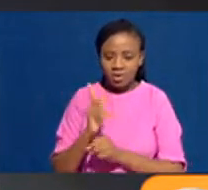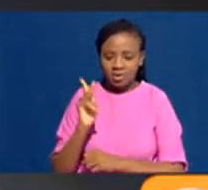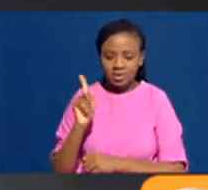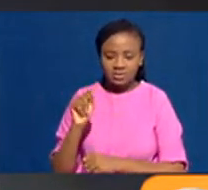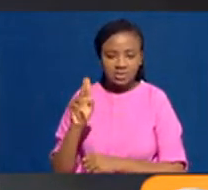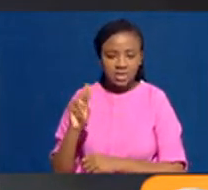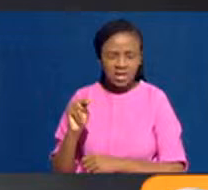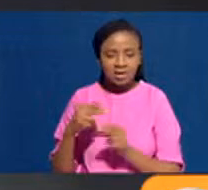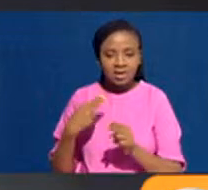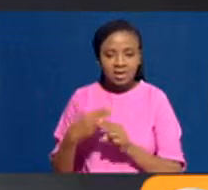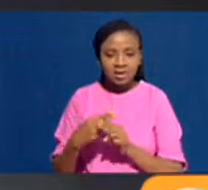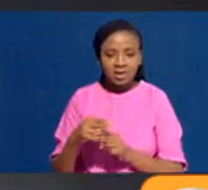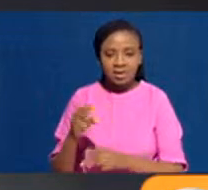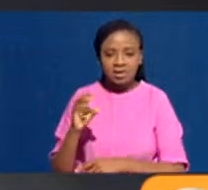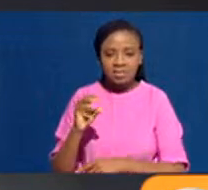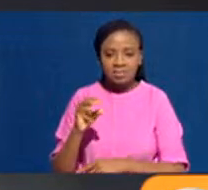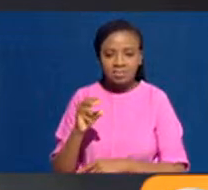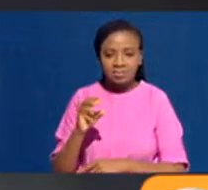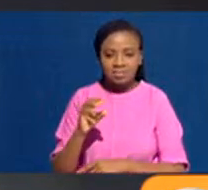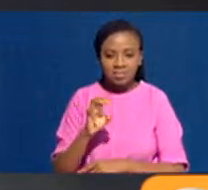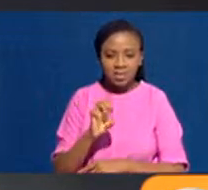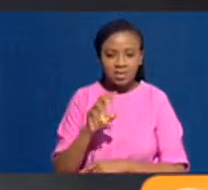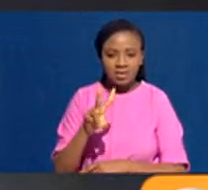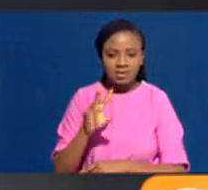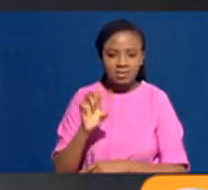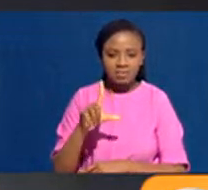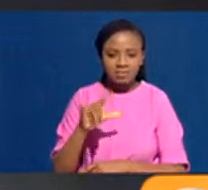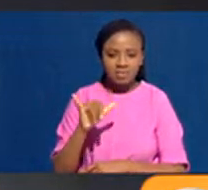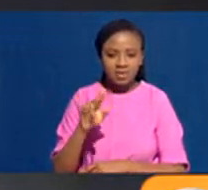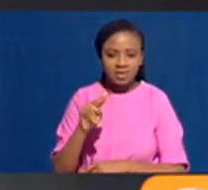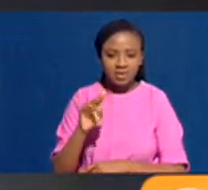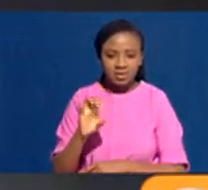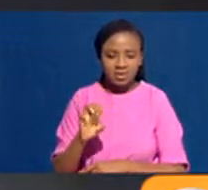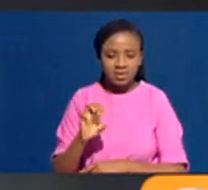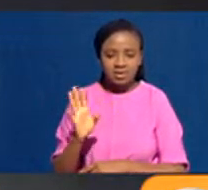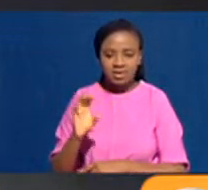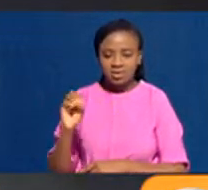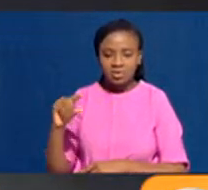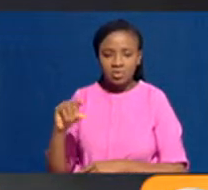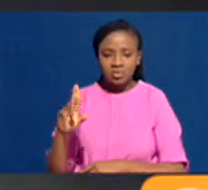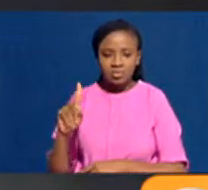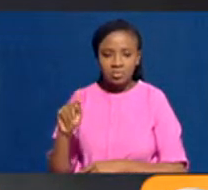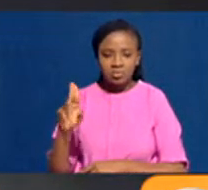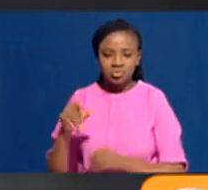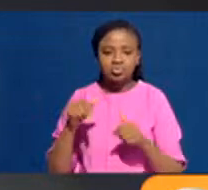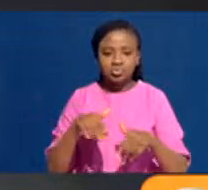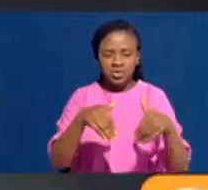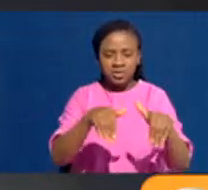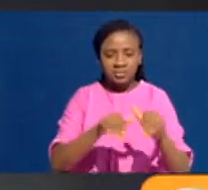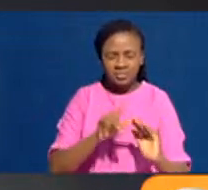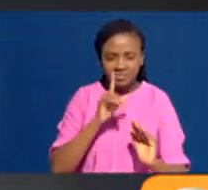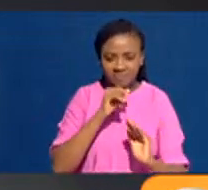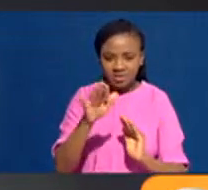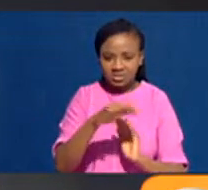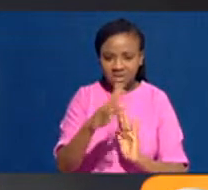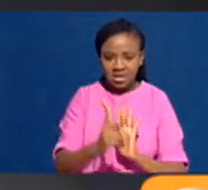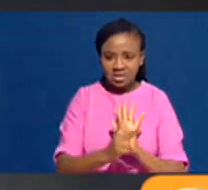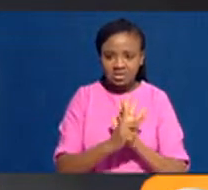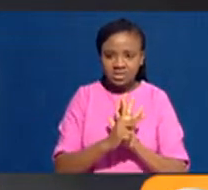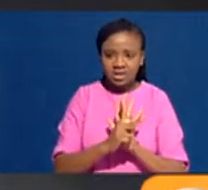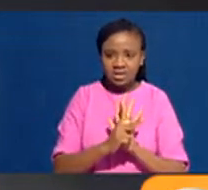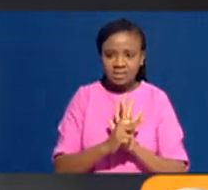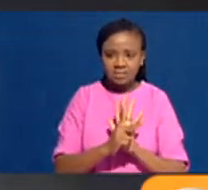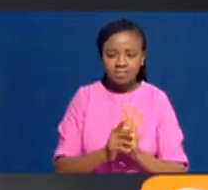Evelyne Ogutu was today laid to rest at her home in Zimatwet in Kitale, Trans Nzoia